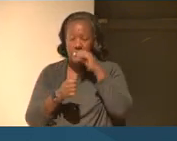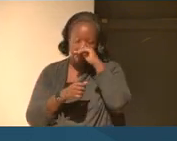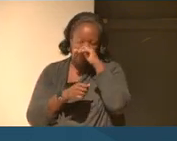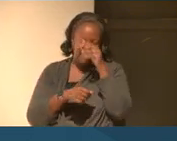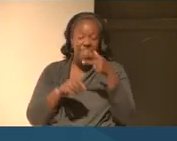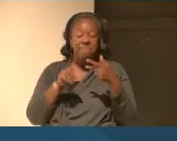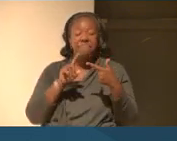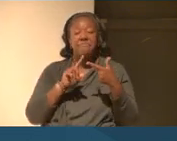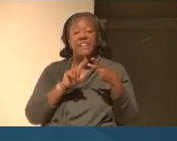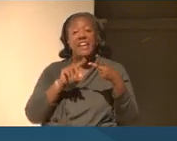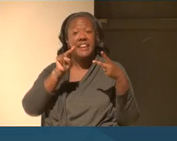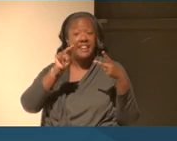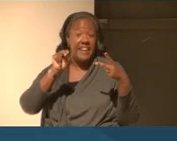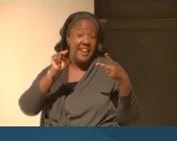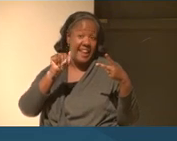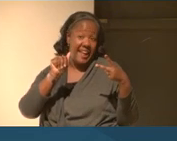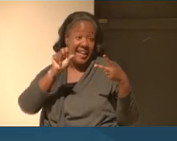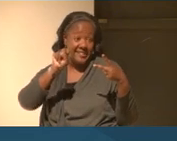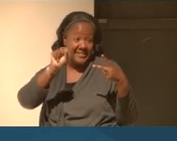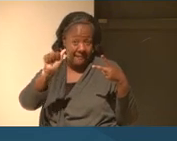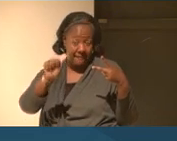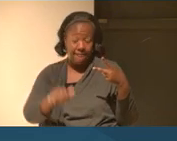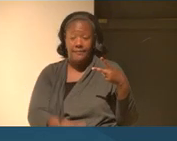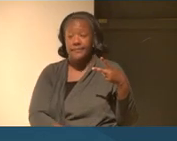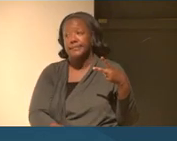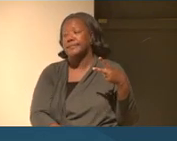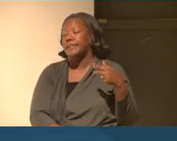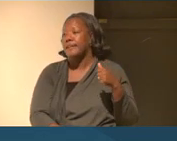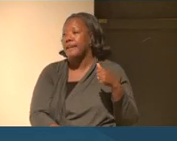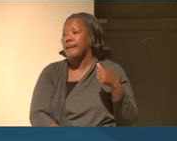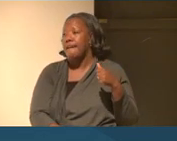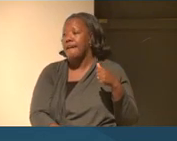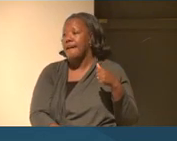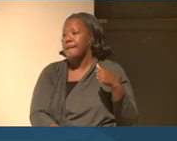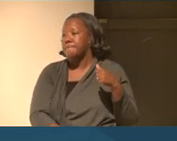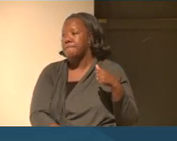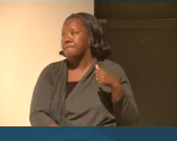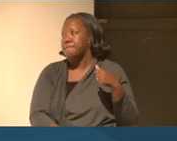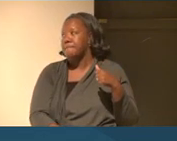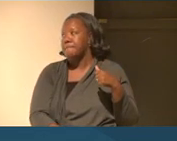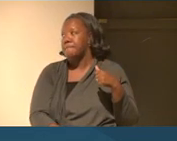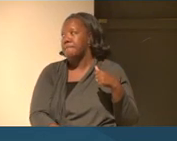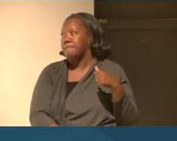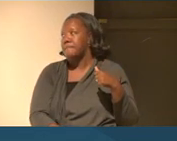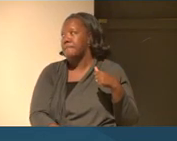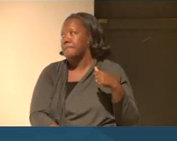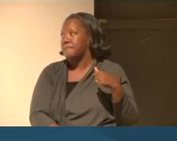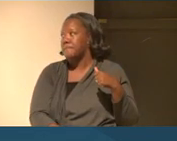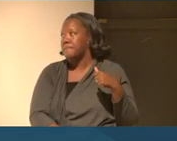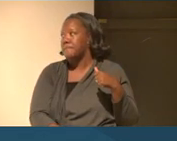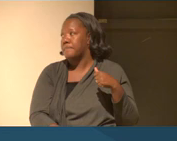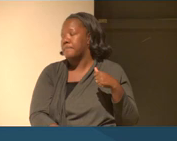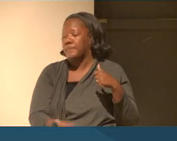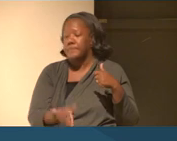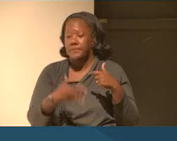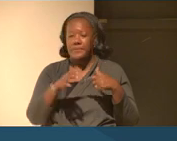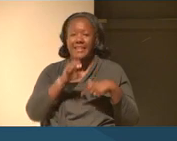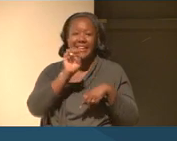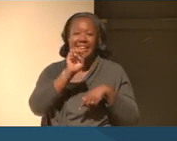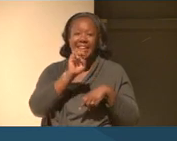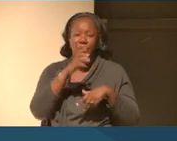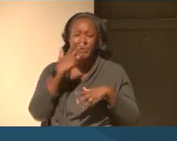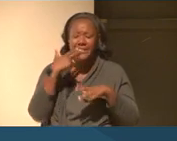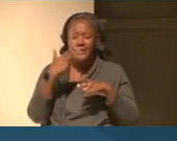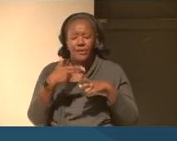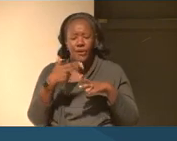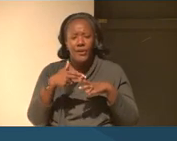of publicly available data sets. And then I think that, for example, the e-mammal, or not e-mammal, but the e-natural, what's it called